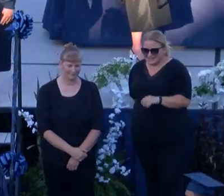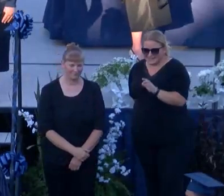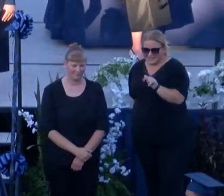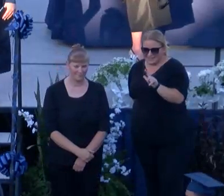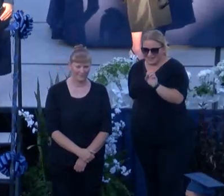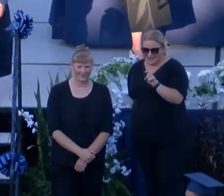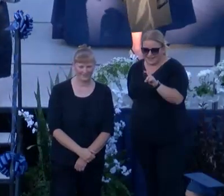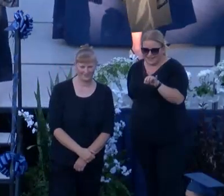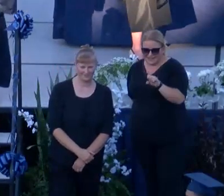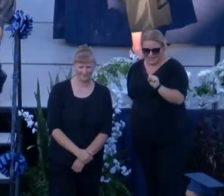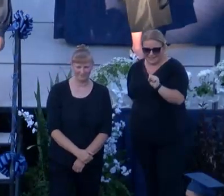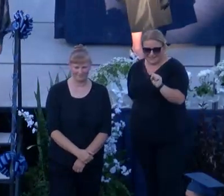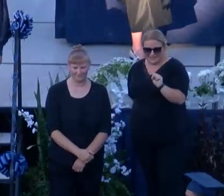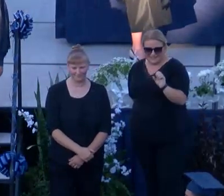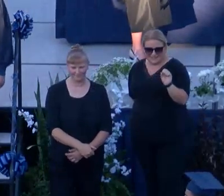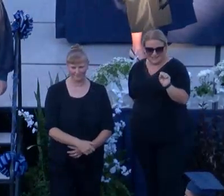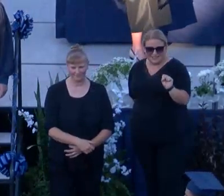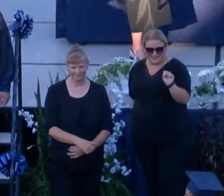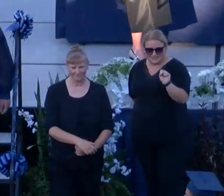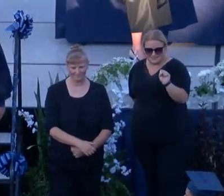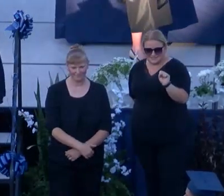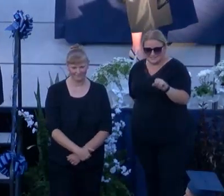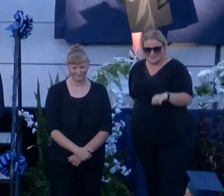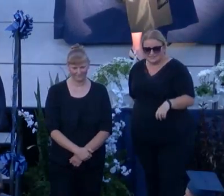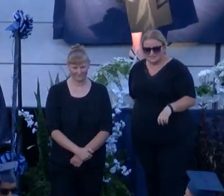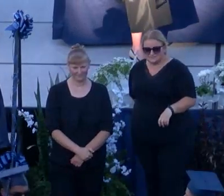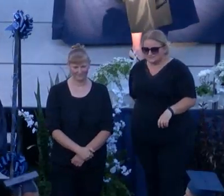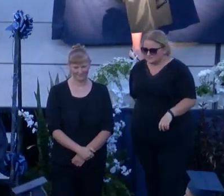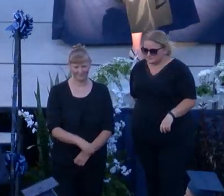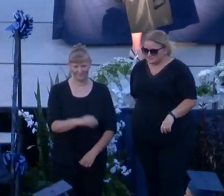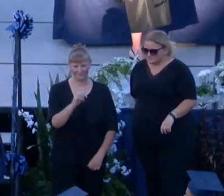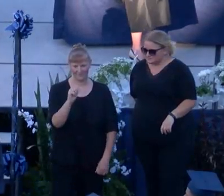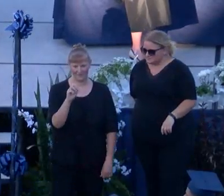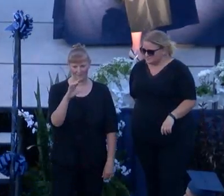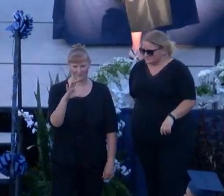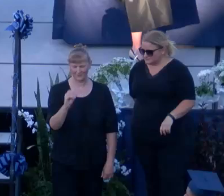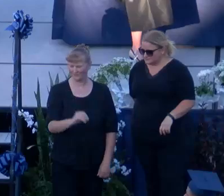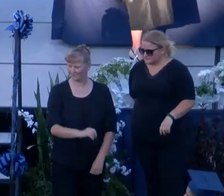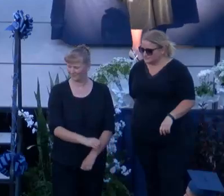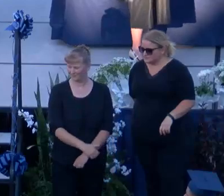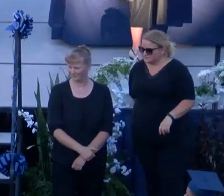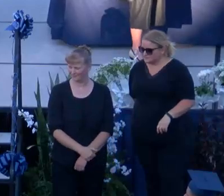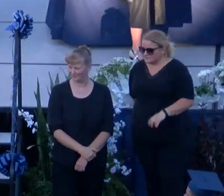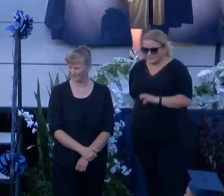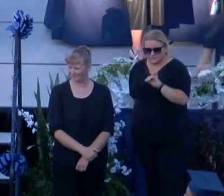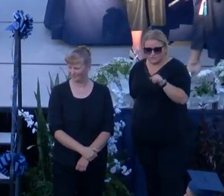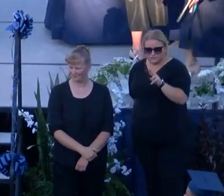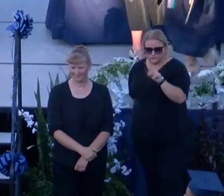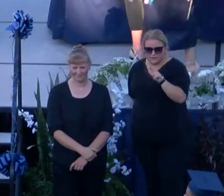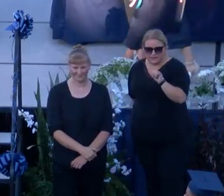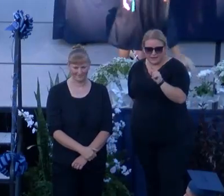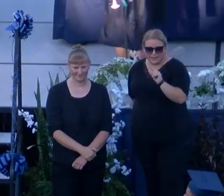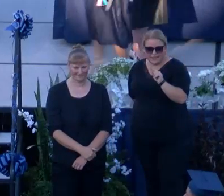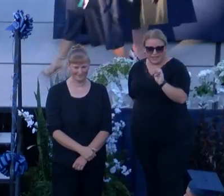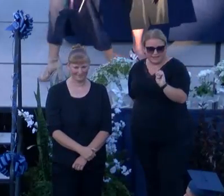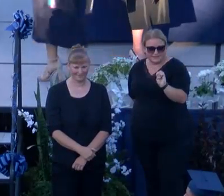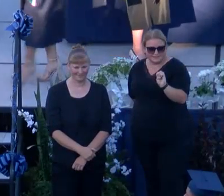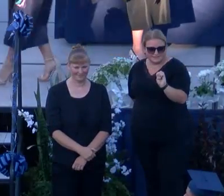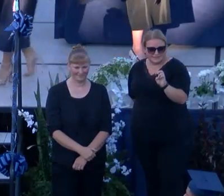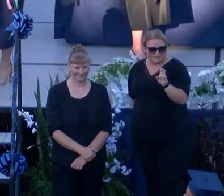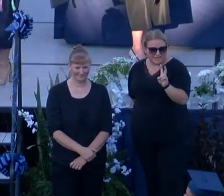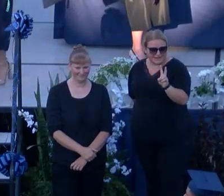Alexis Isabel Solorio. Michael Reich. Juliet Gabrielle